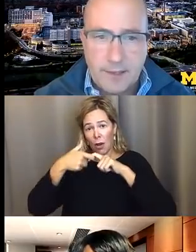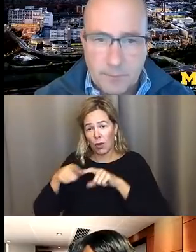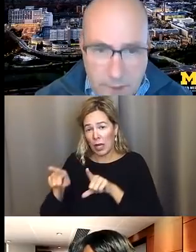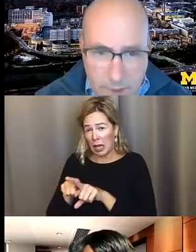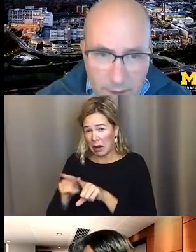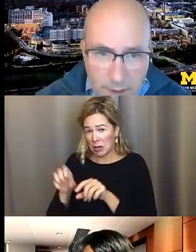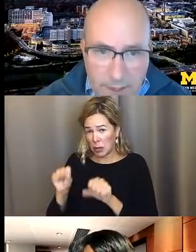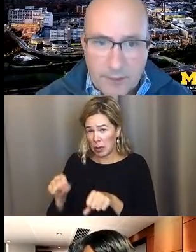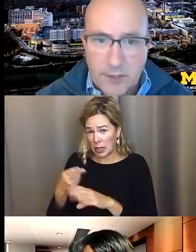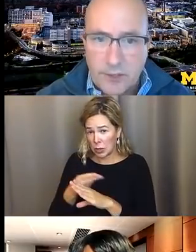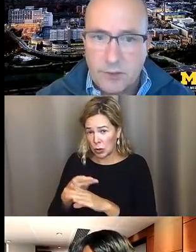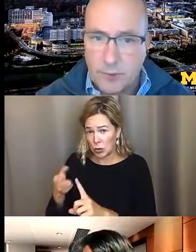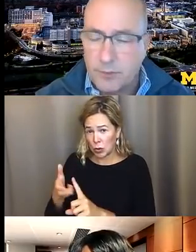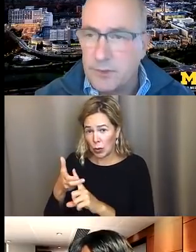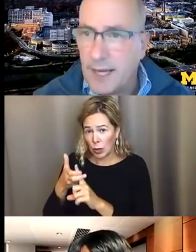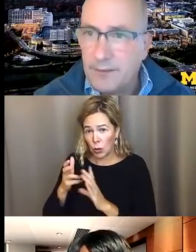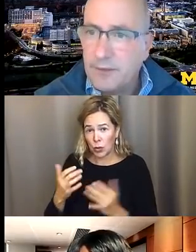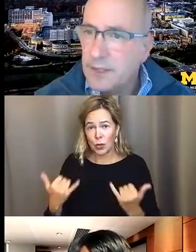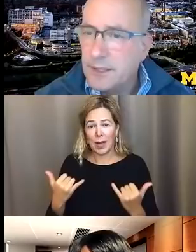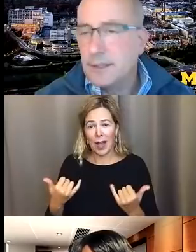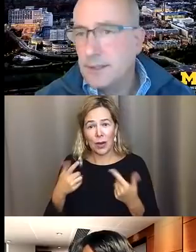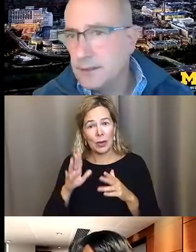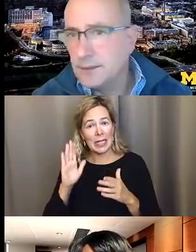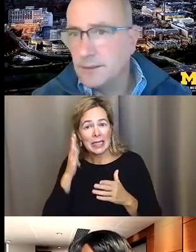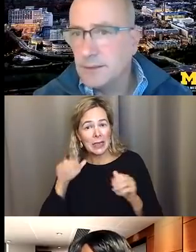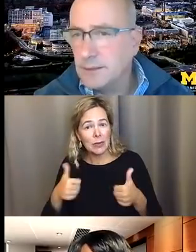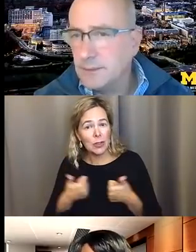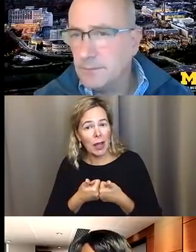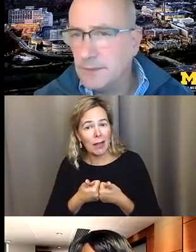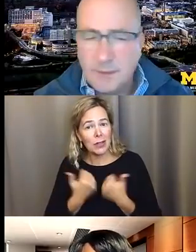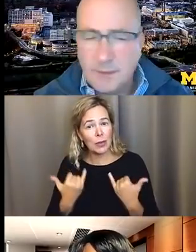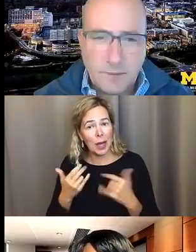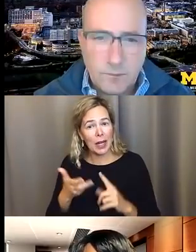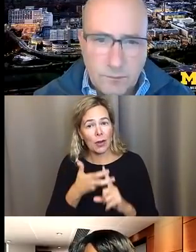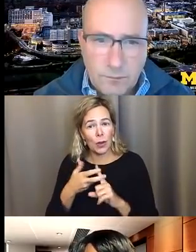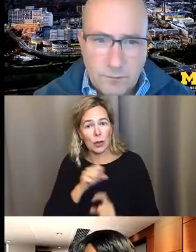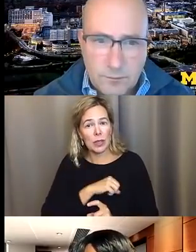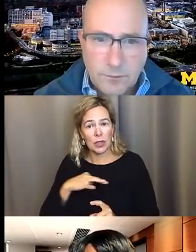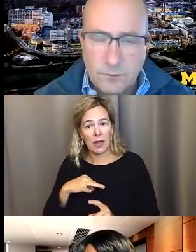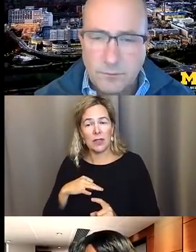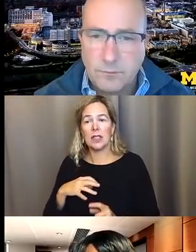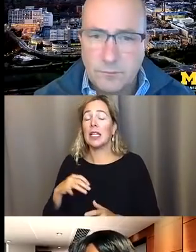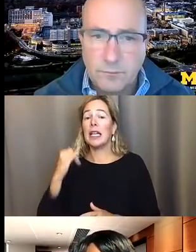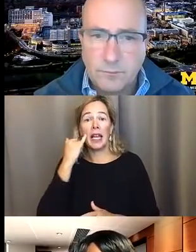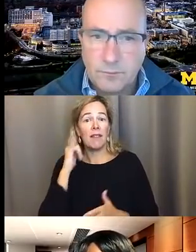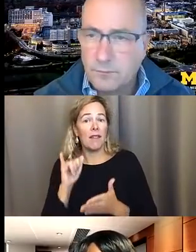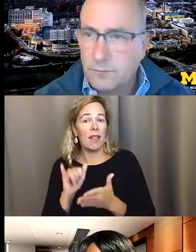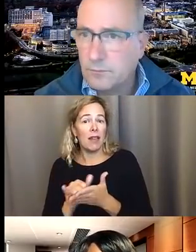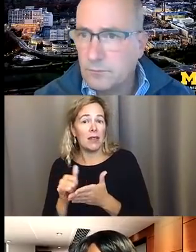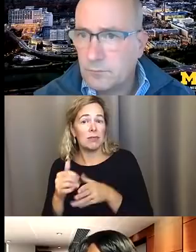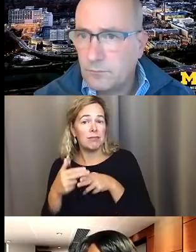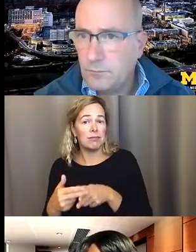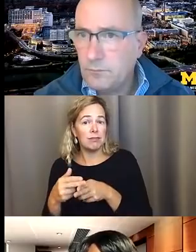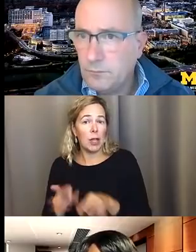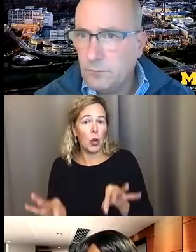That seems challenging to recruit staff. If those are critical positions, we're asking that they go